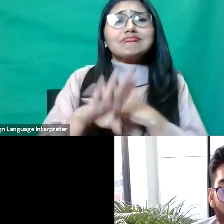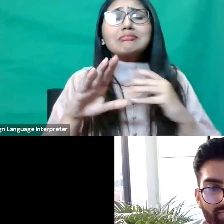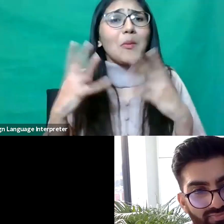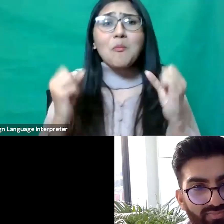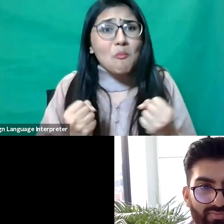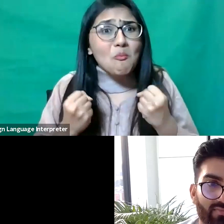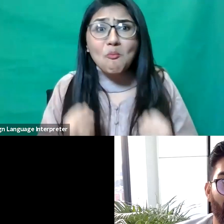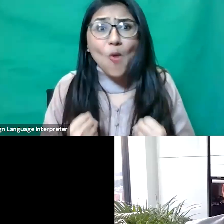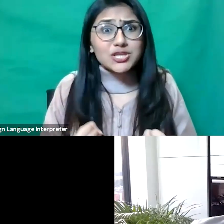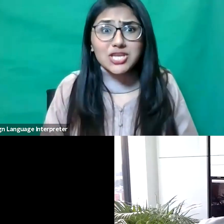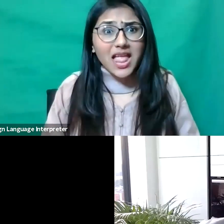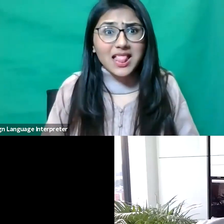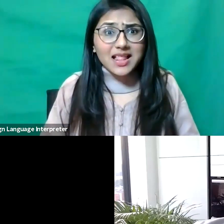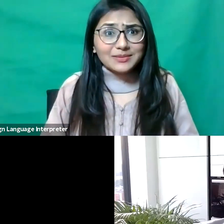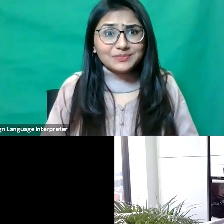to,